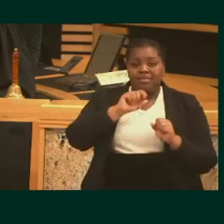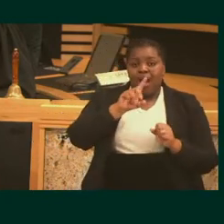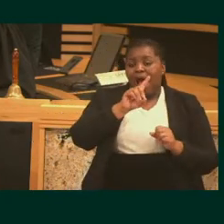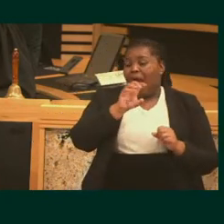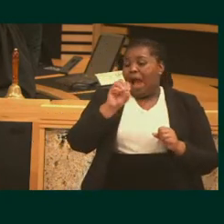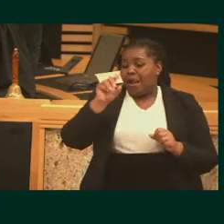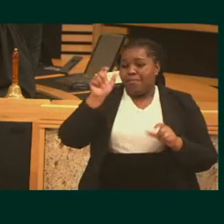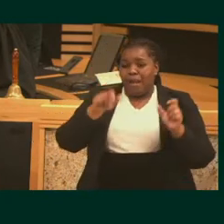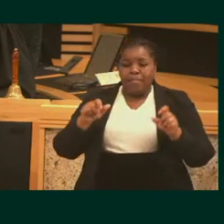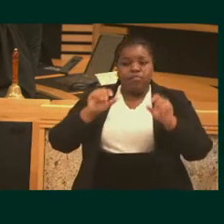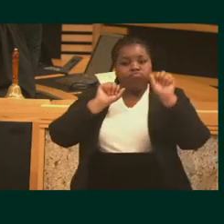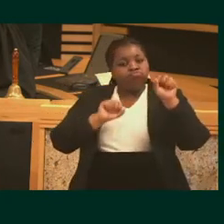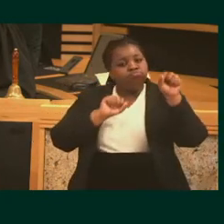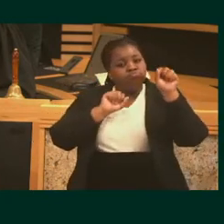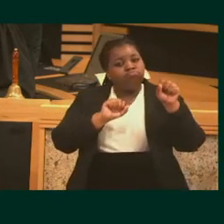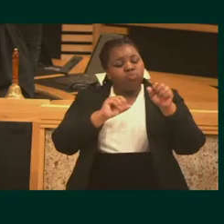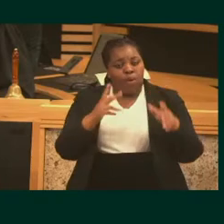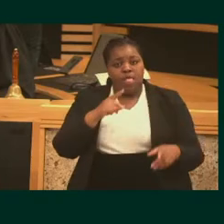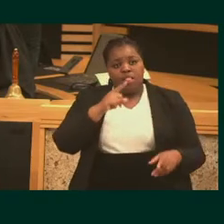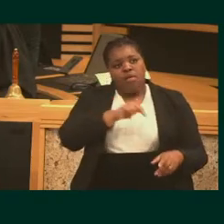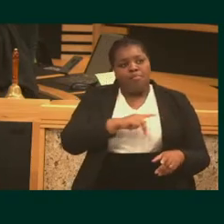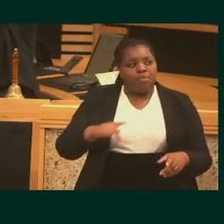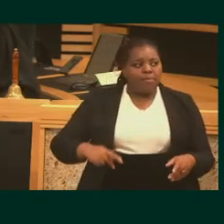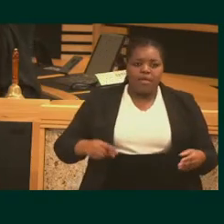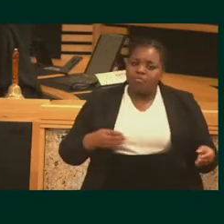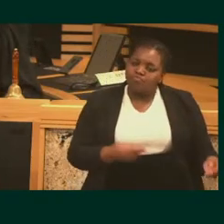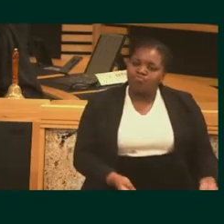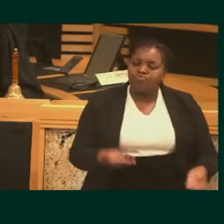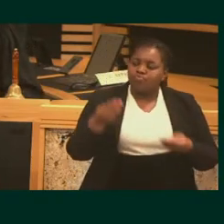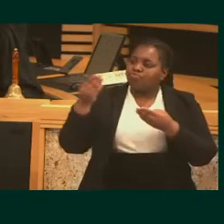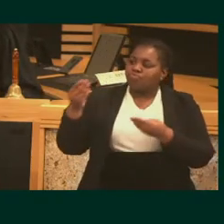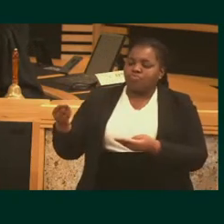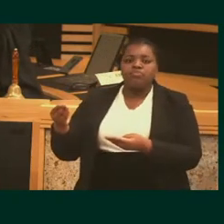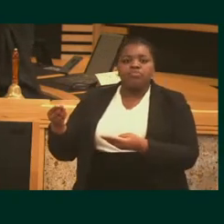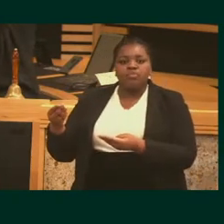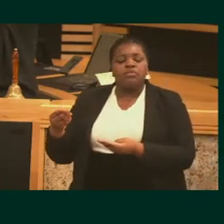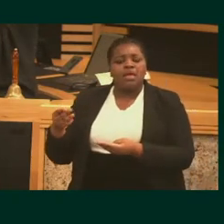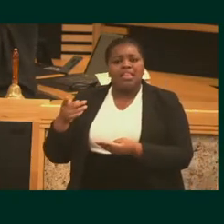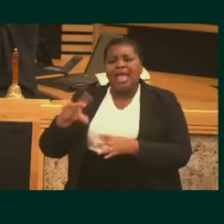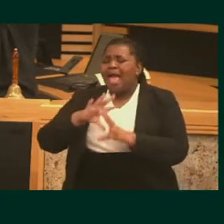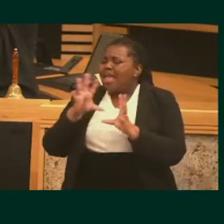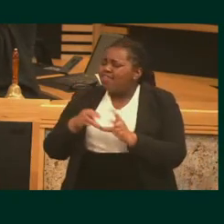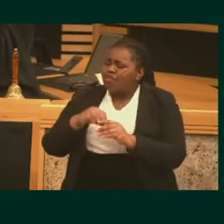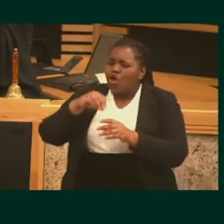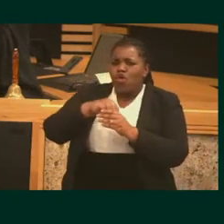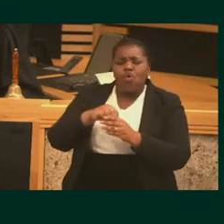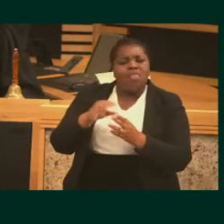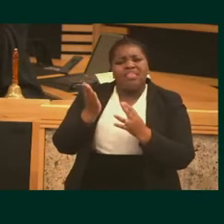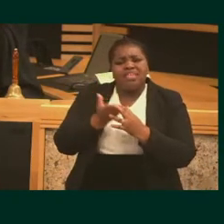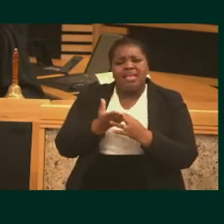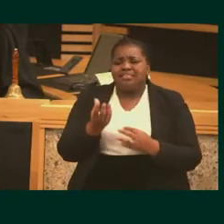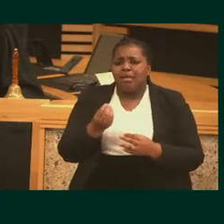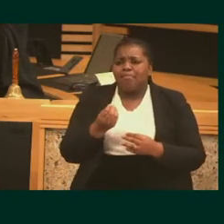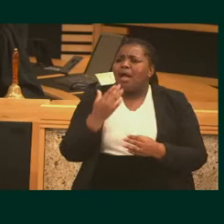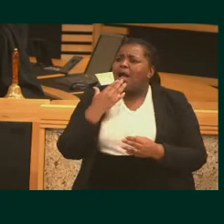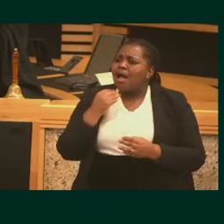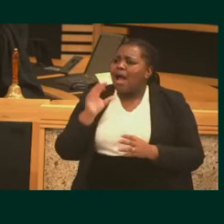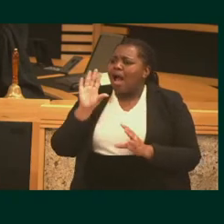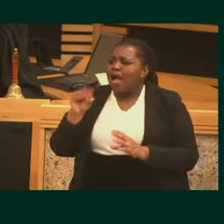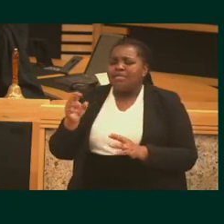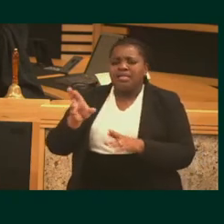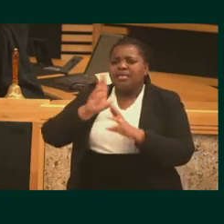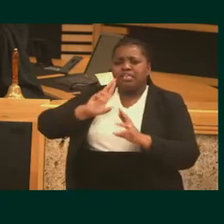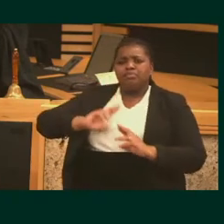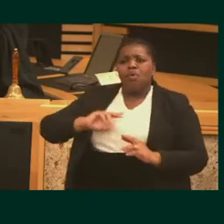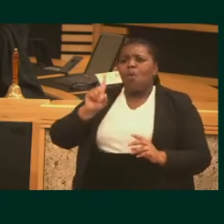of residents marched to the premere and handed over a petition which included all of these case numbers asking for responses on what